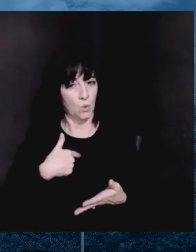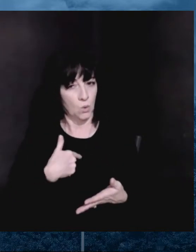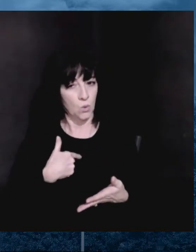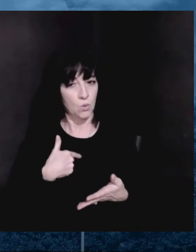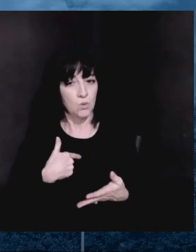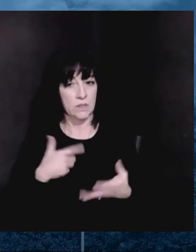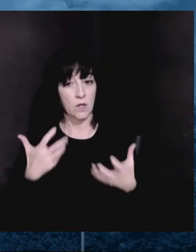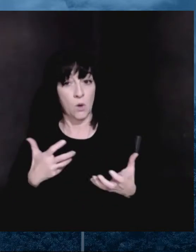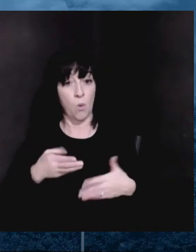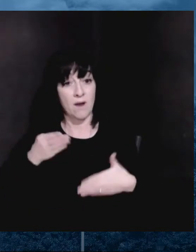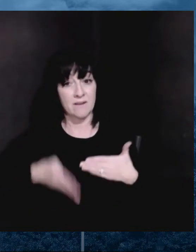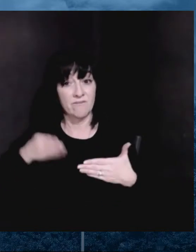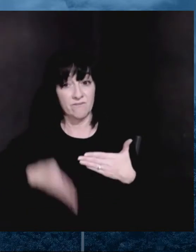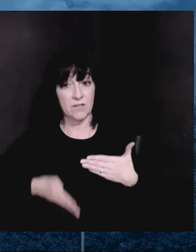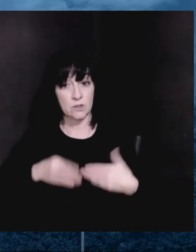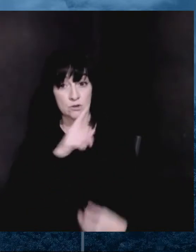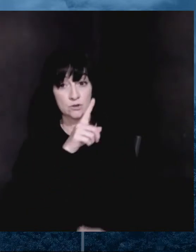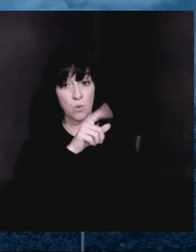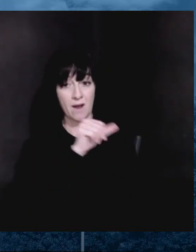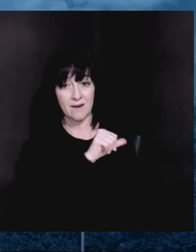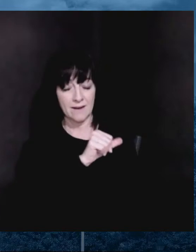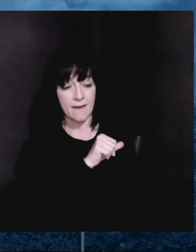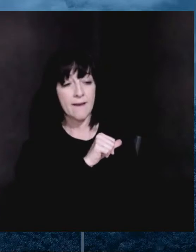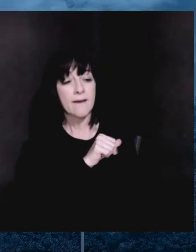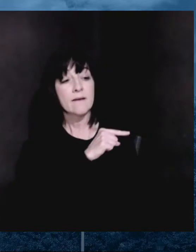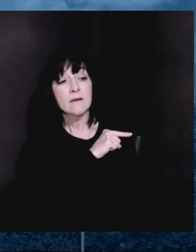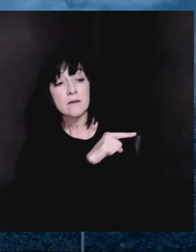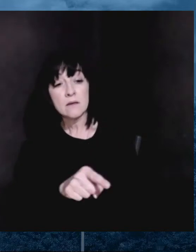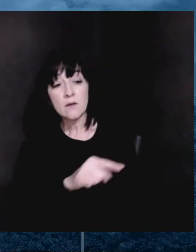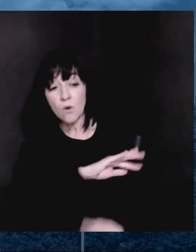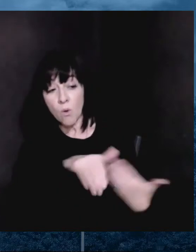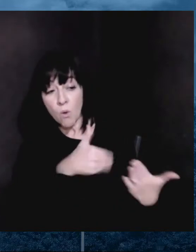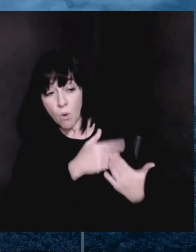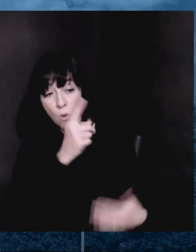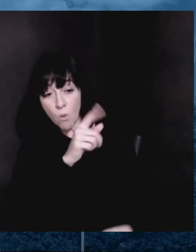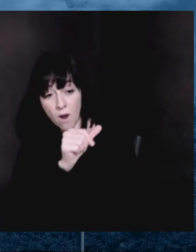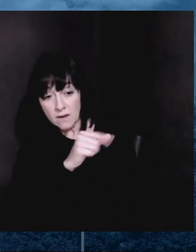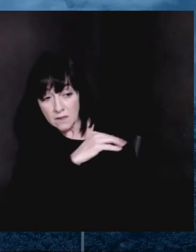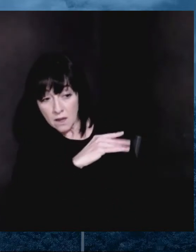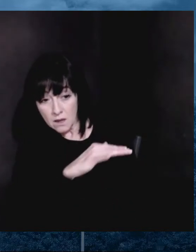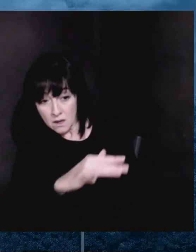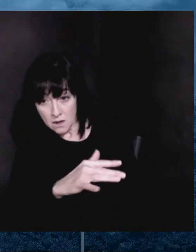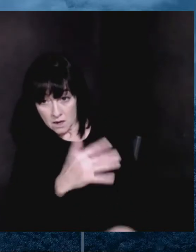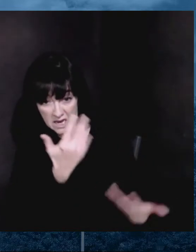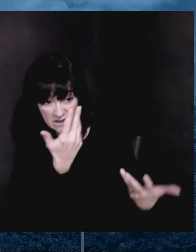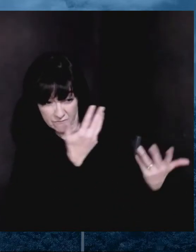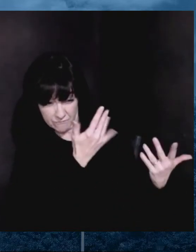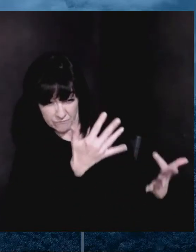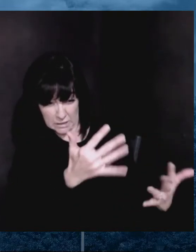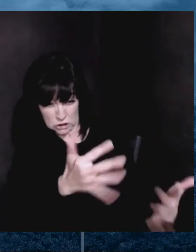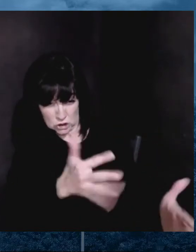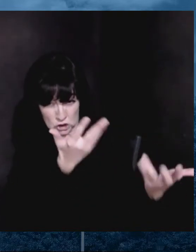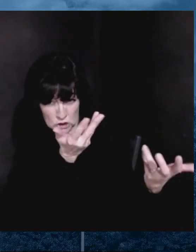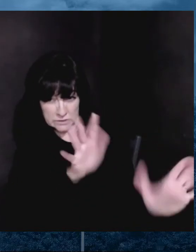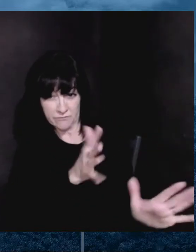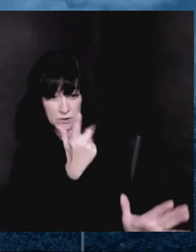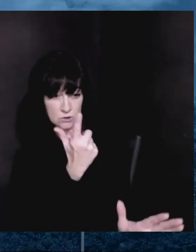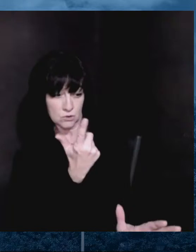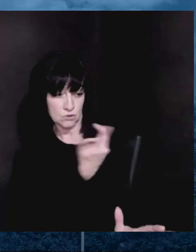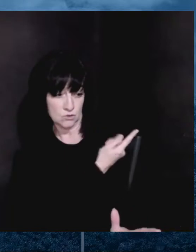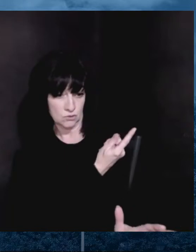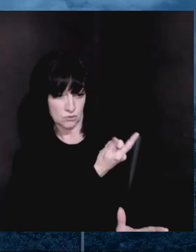finish 1A, or at least to give all of 1A an opportunity to get vaccinated so that we can move on